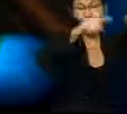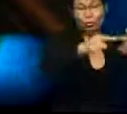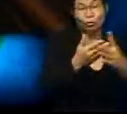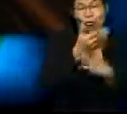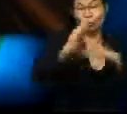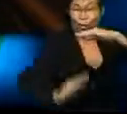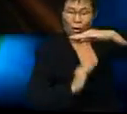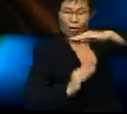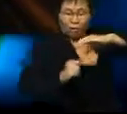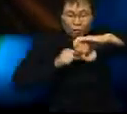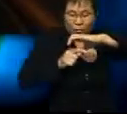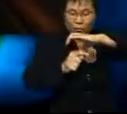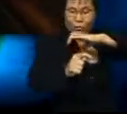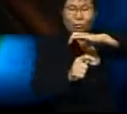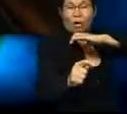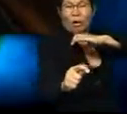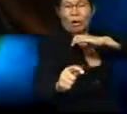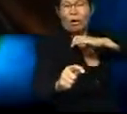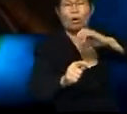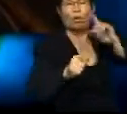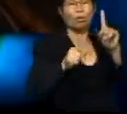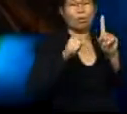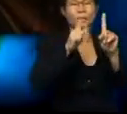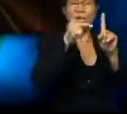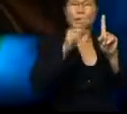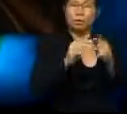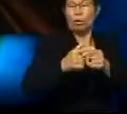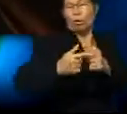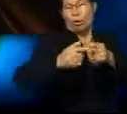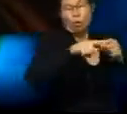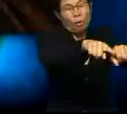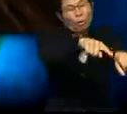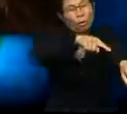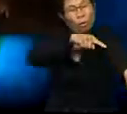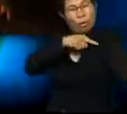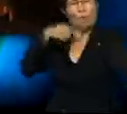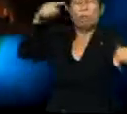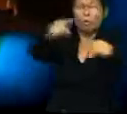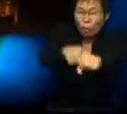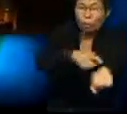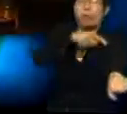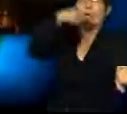an underground tunnel that is 1 kilometer long. A